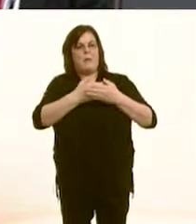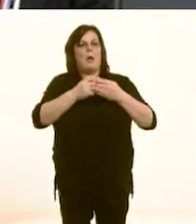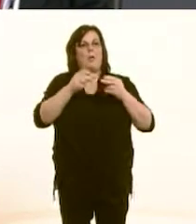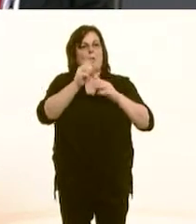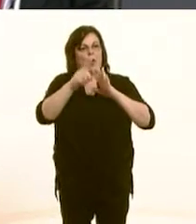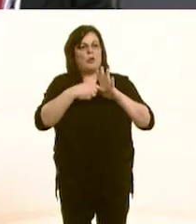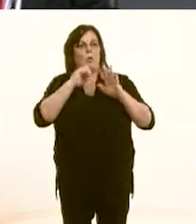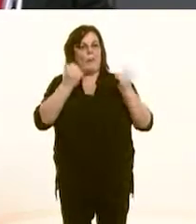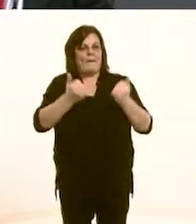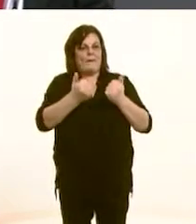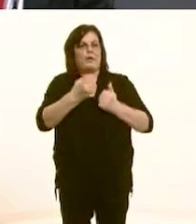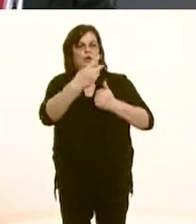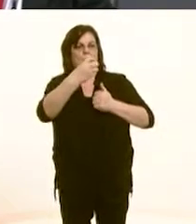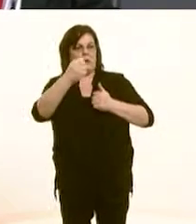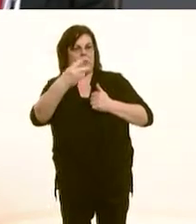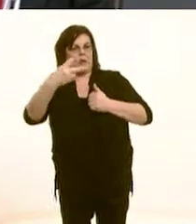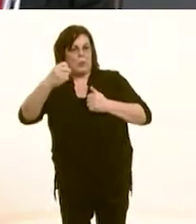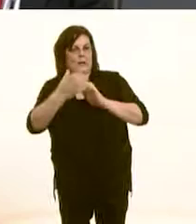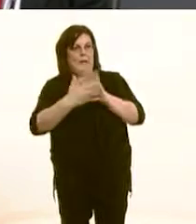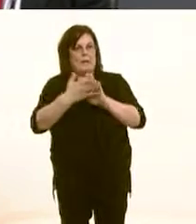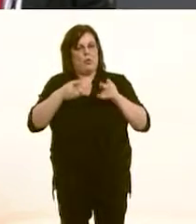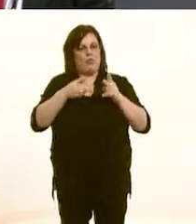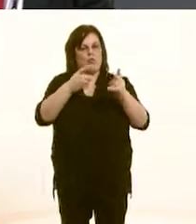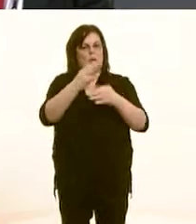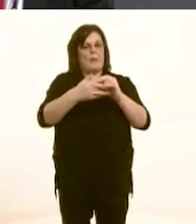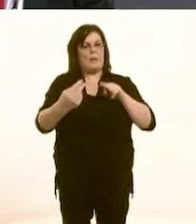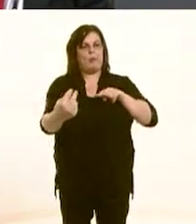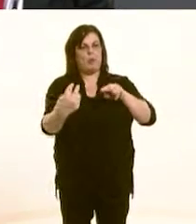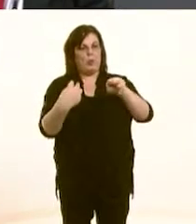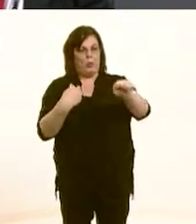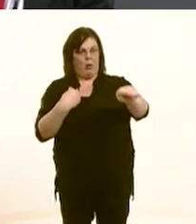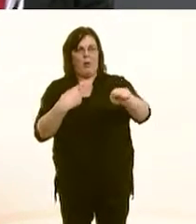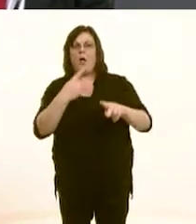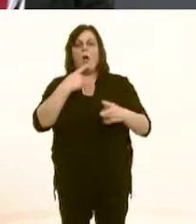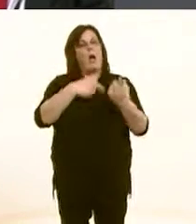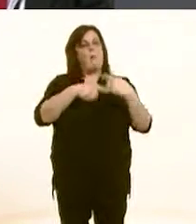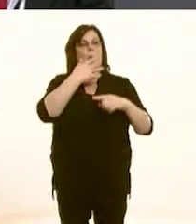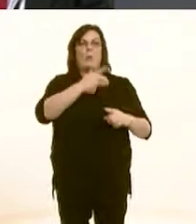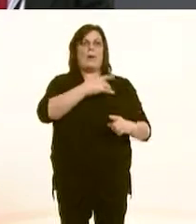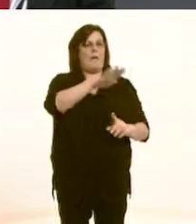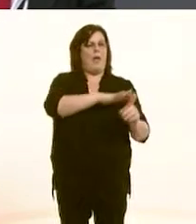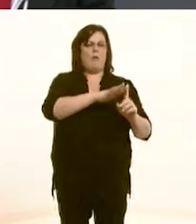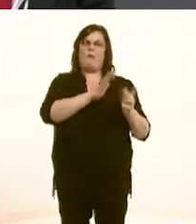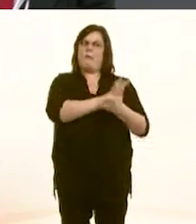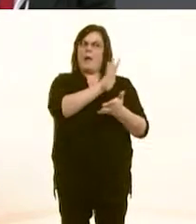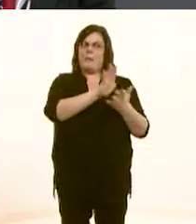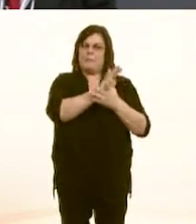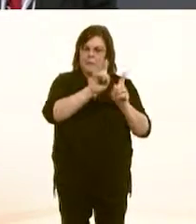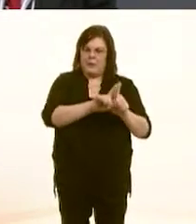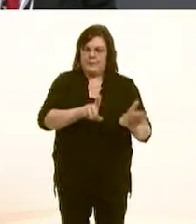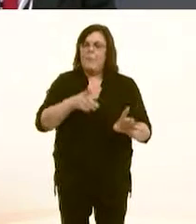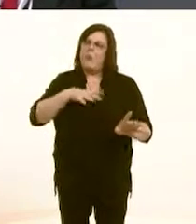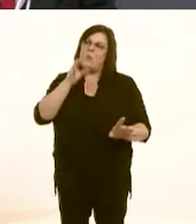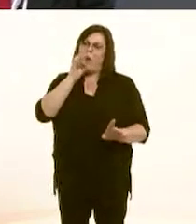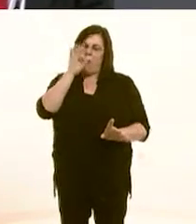being completed in 2020, and obviously this has very much been welcomed by my constituents. I do want to press you further today though about